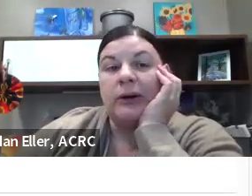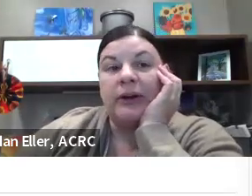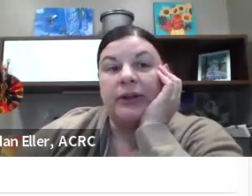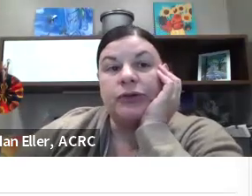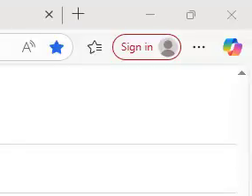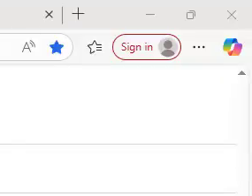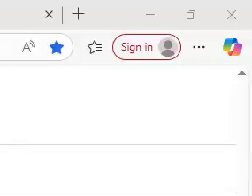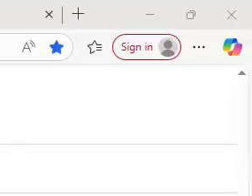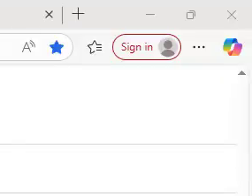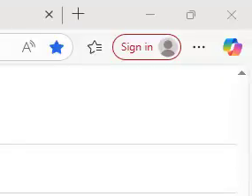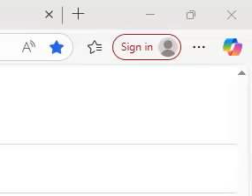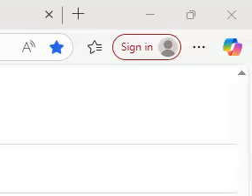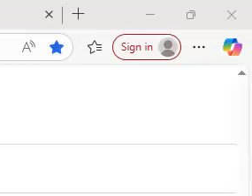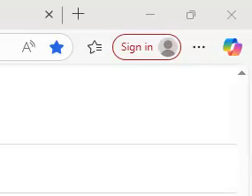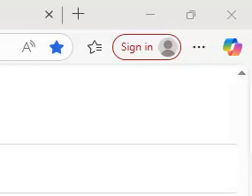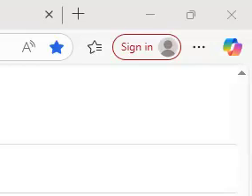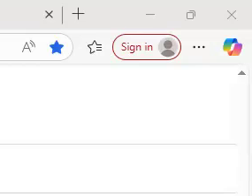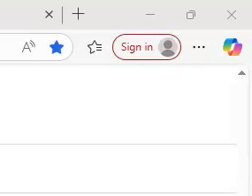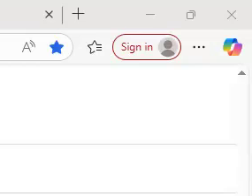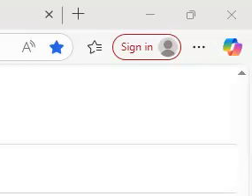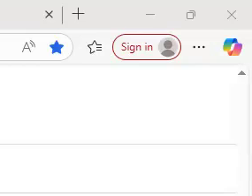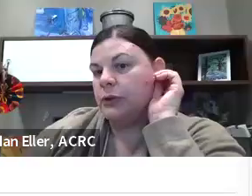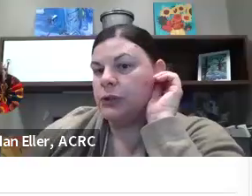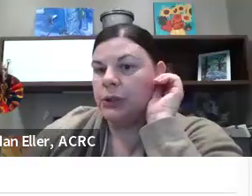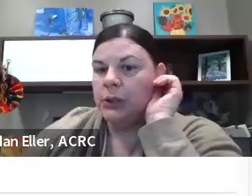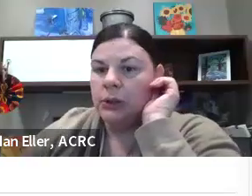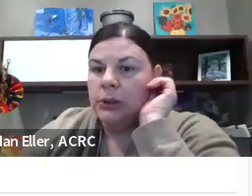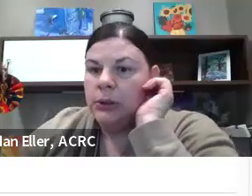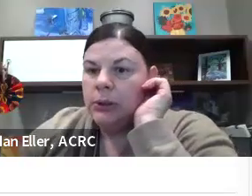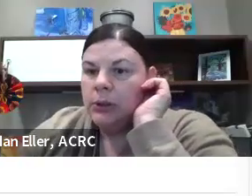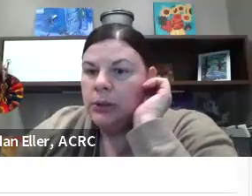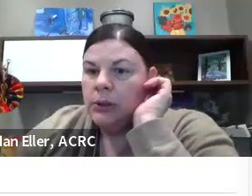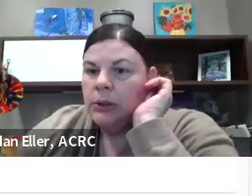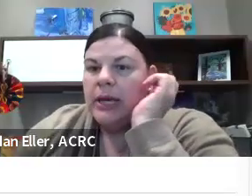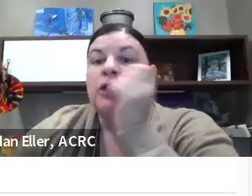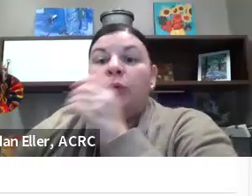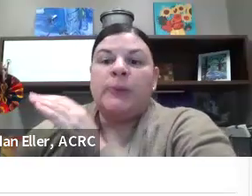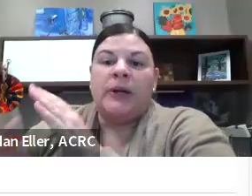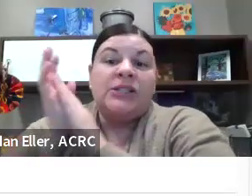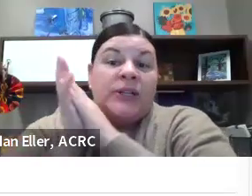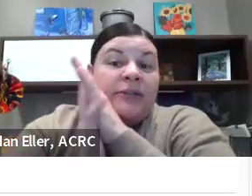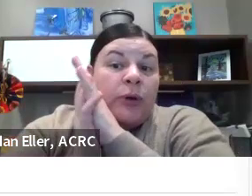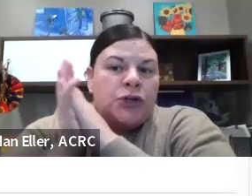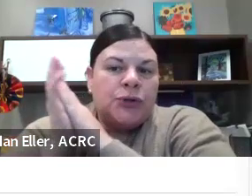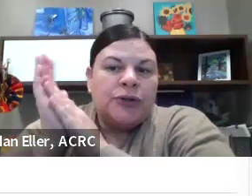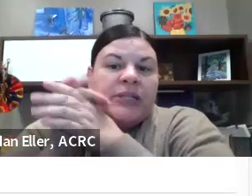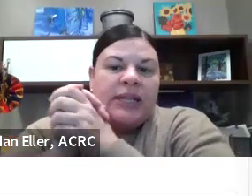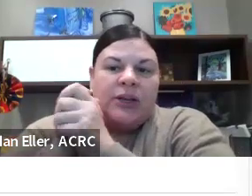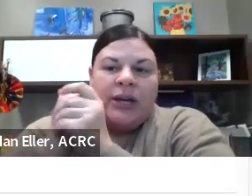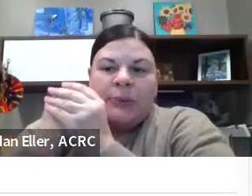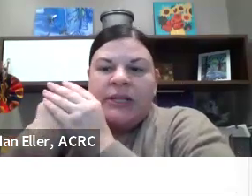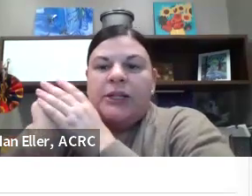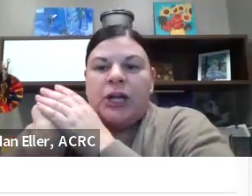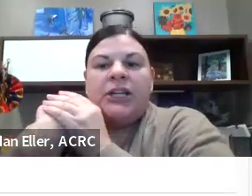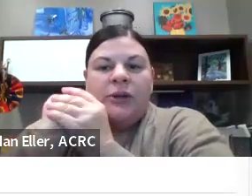so they're aware of how things are going for vendors. Yeah, for sure. For sure. And no response yet. So I see vocational services.